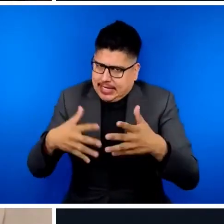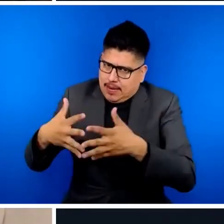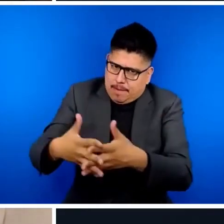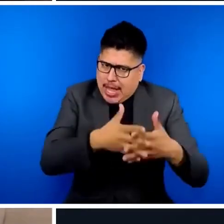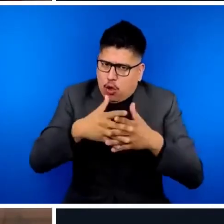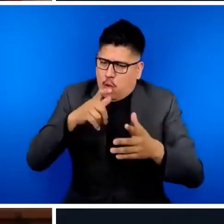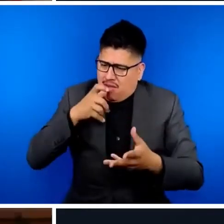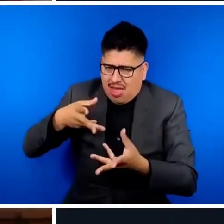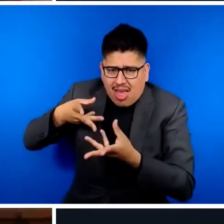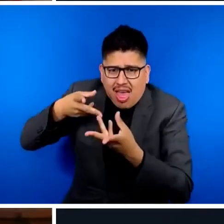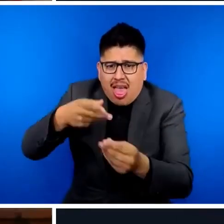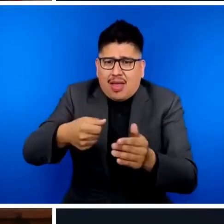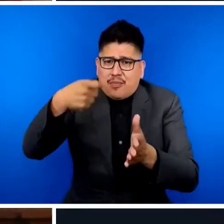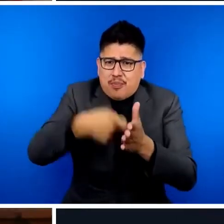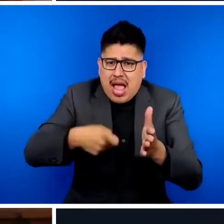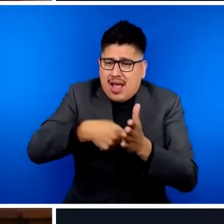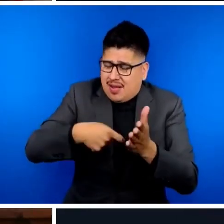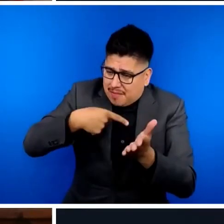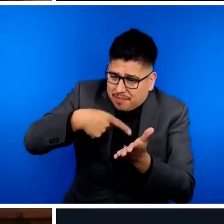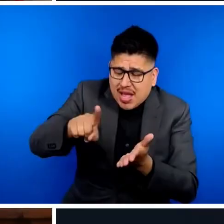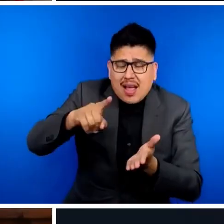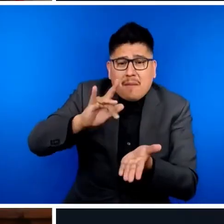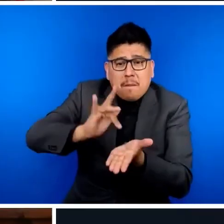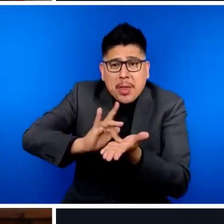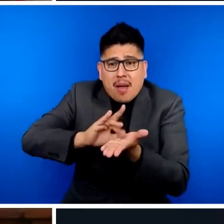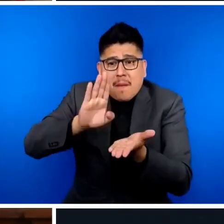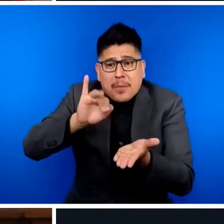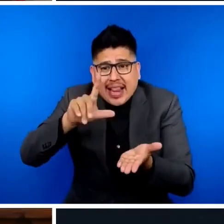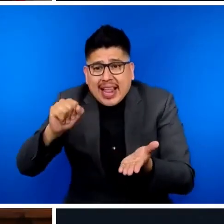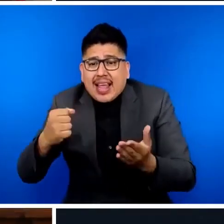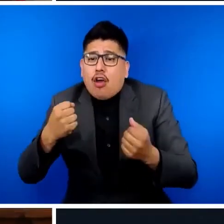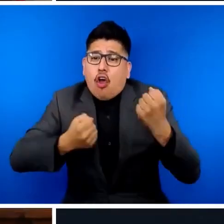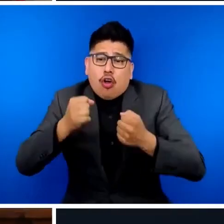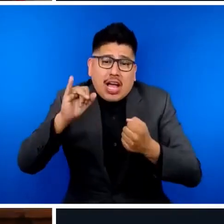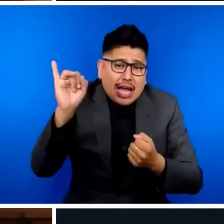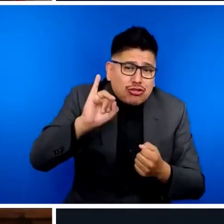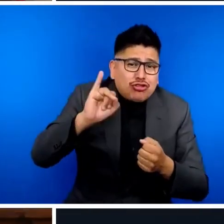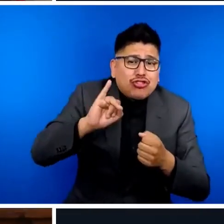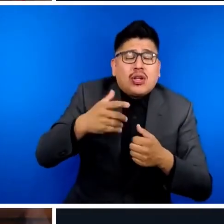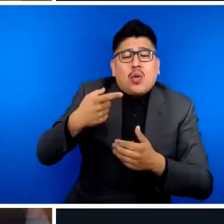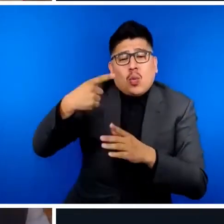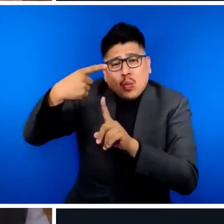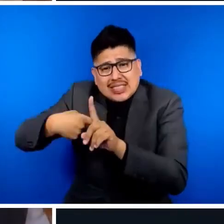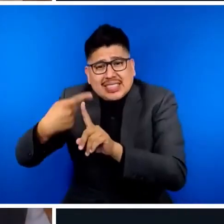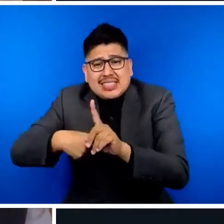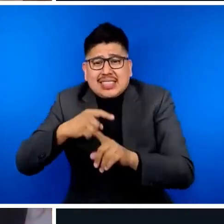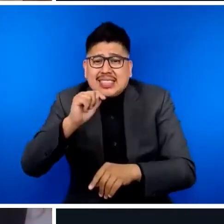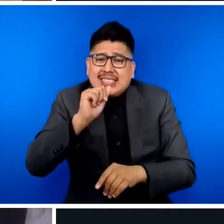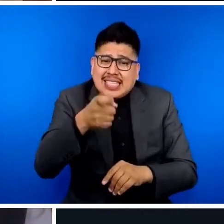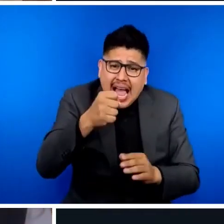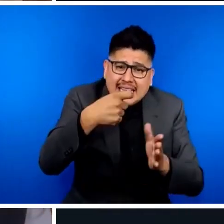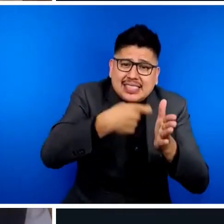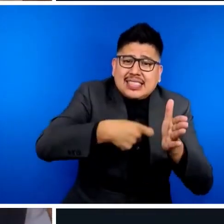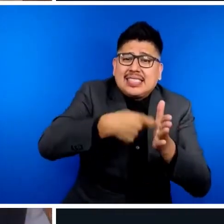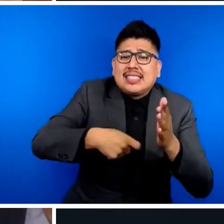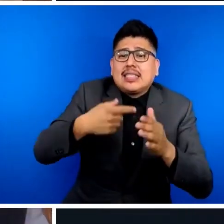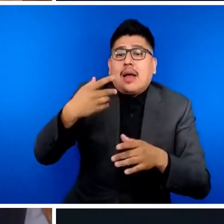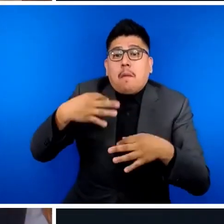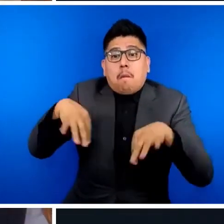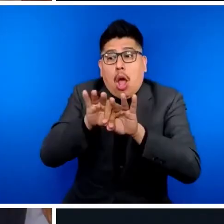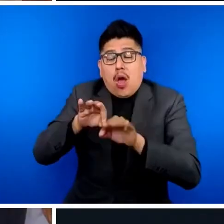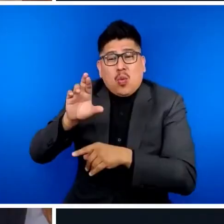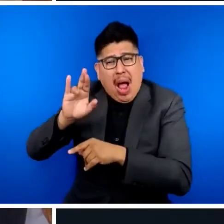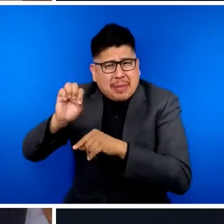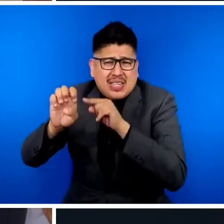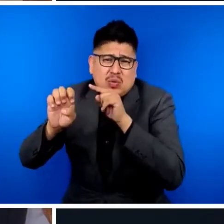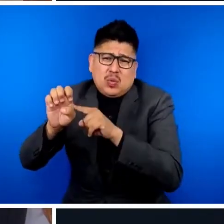medical bills, car insurance rates, rent, taxes, and perhaps most importantly, crime. We will take care of this problem. We're